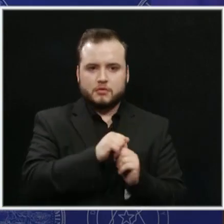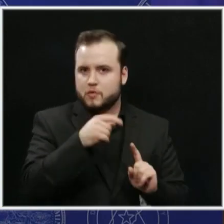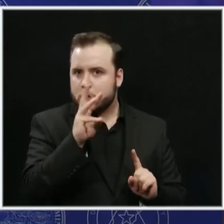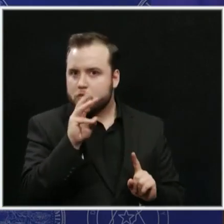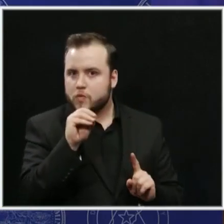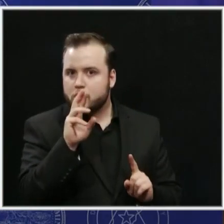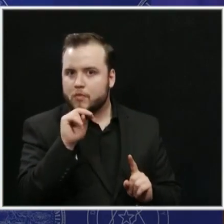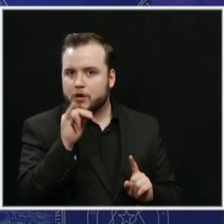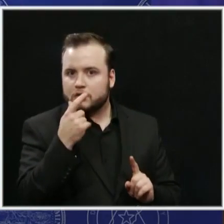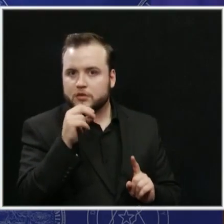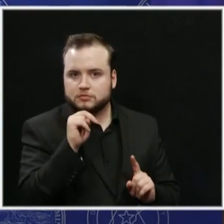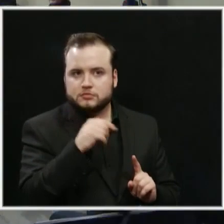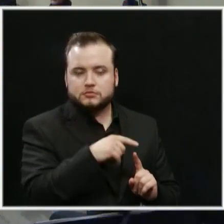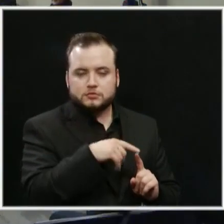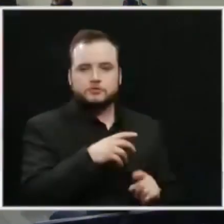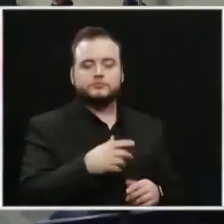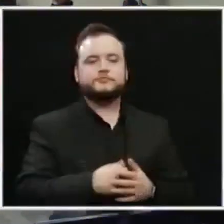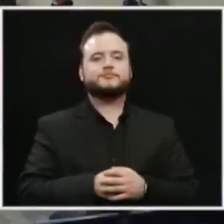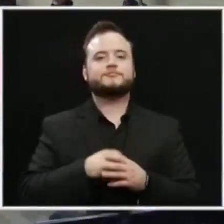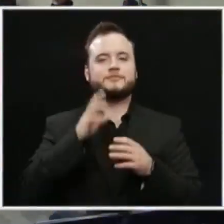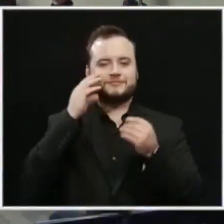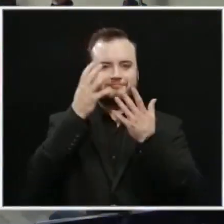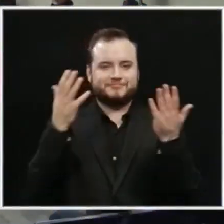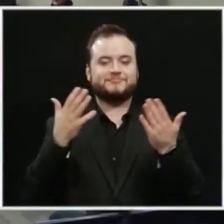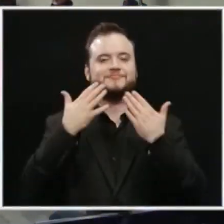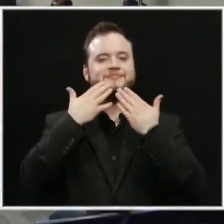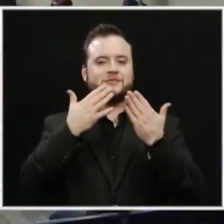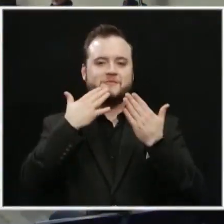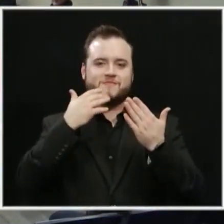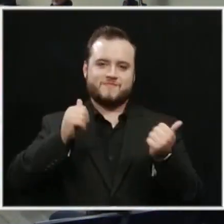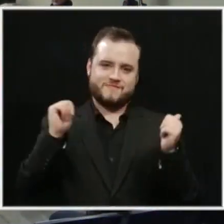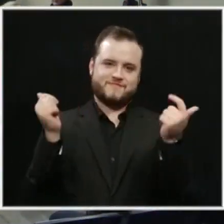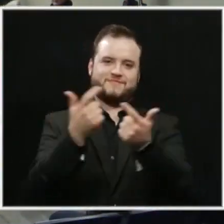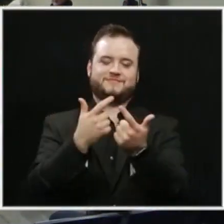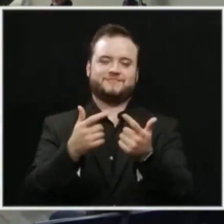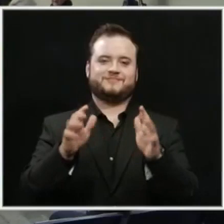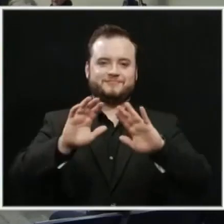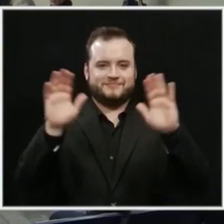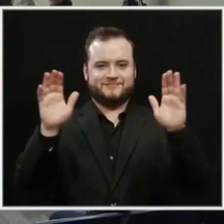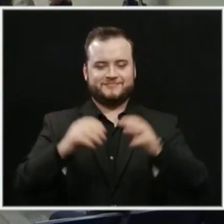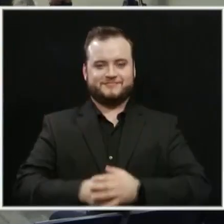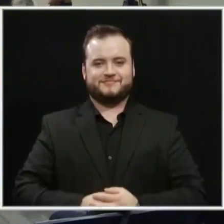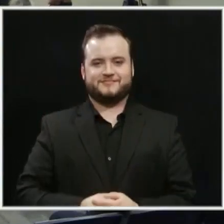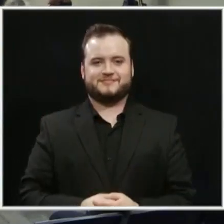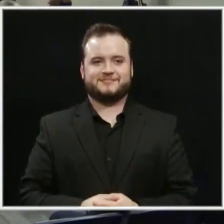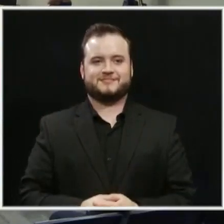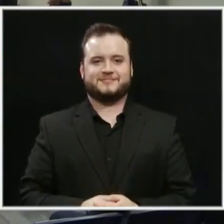available. Thank you all. Thanks, folks.